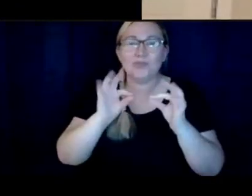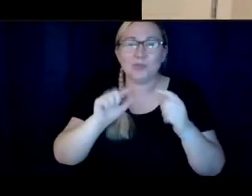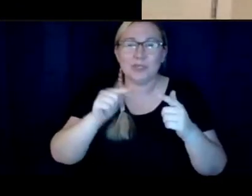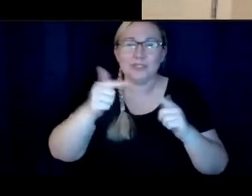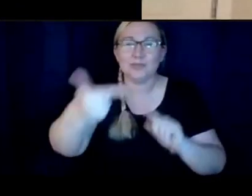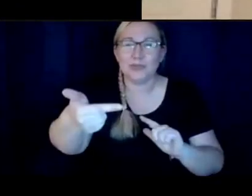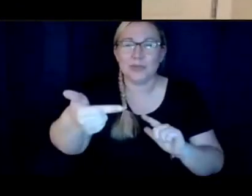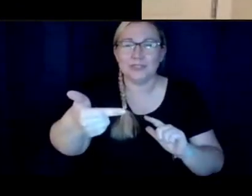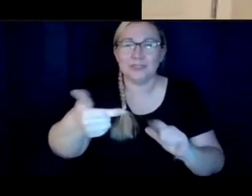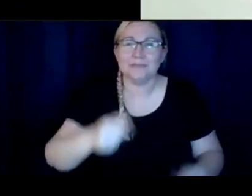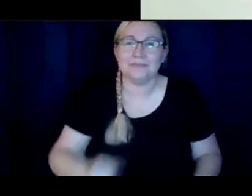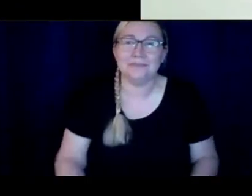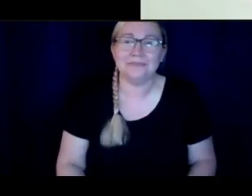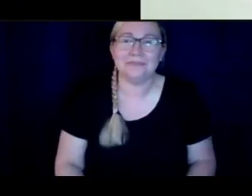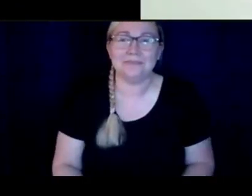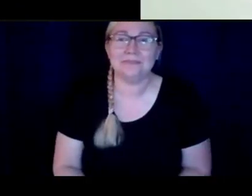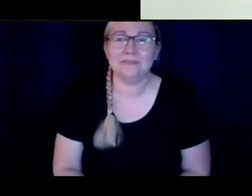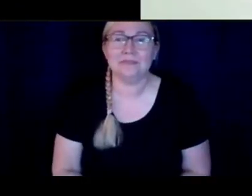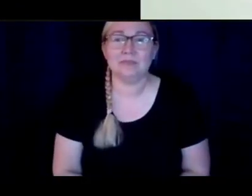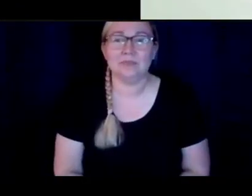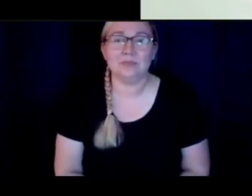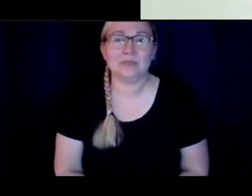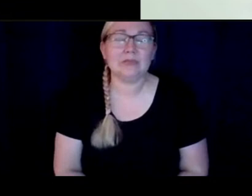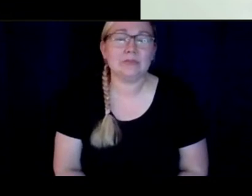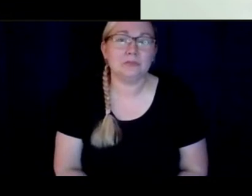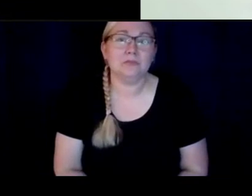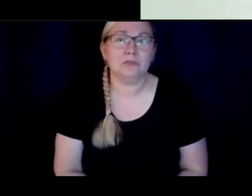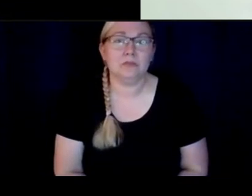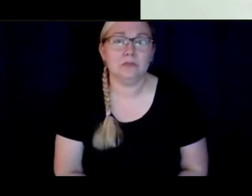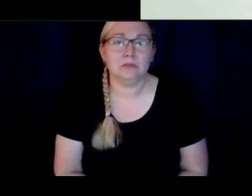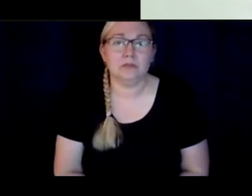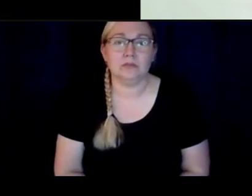They say thank you for the interview. And thank you so much, Alice,